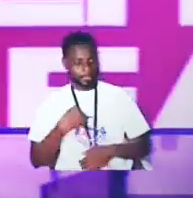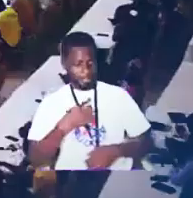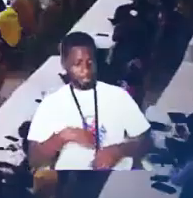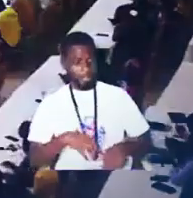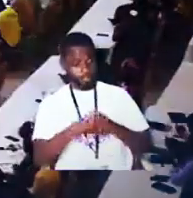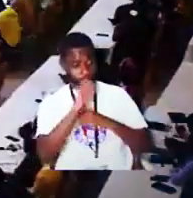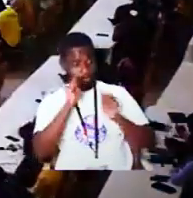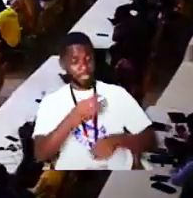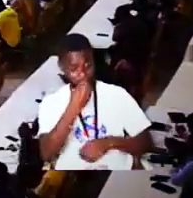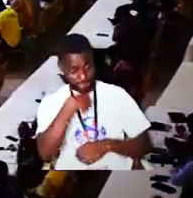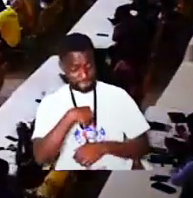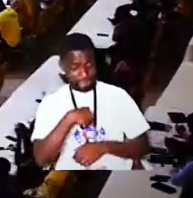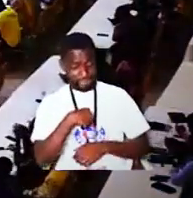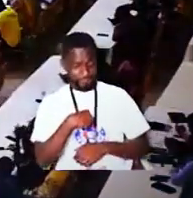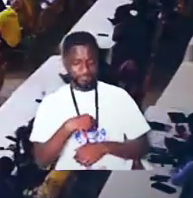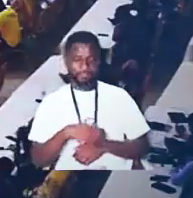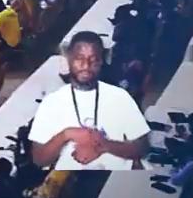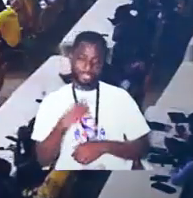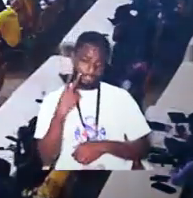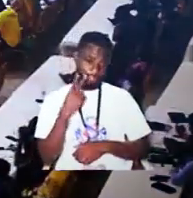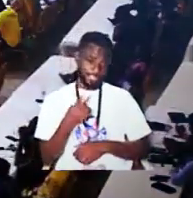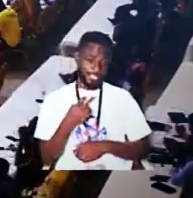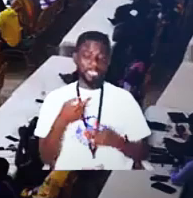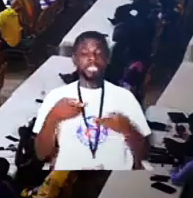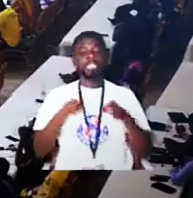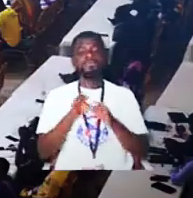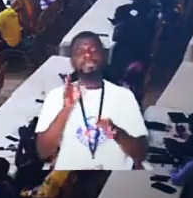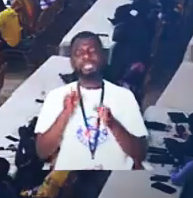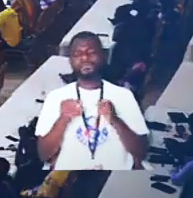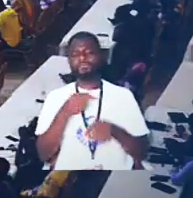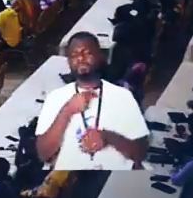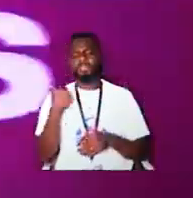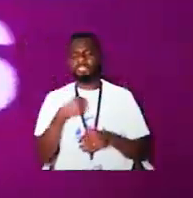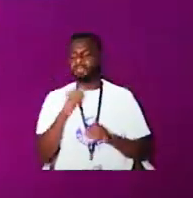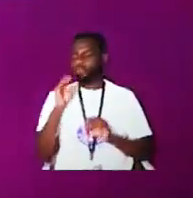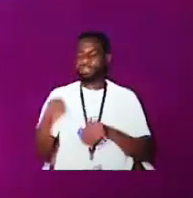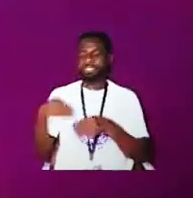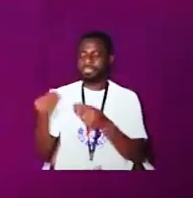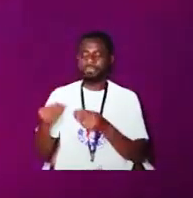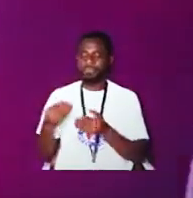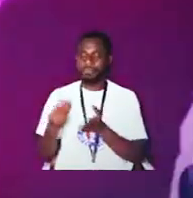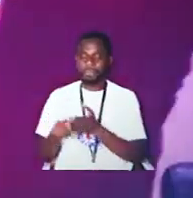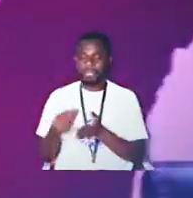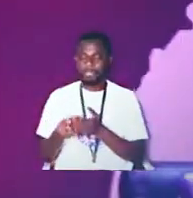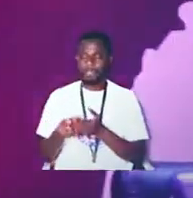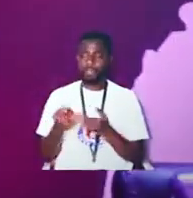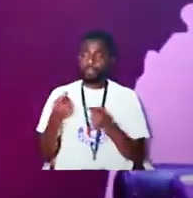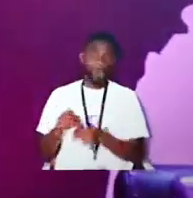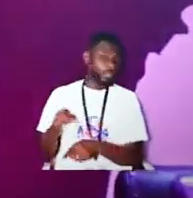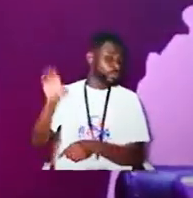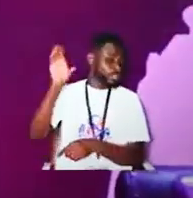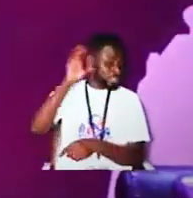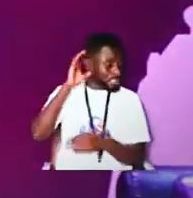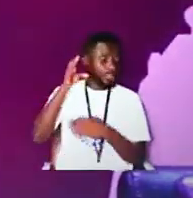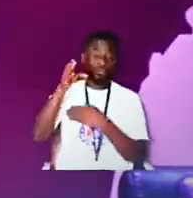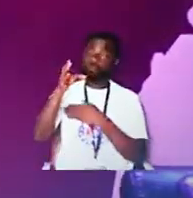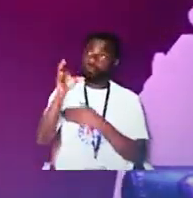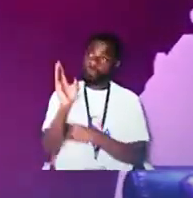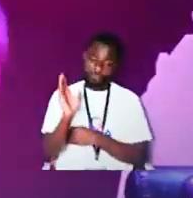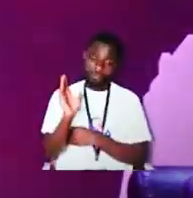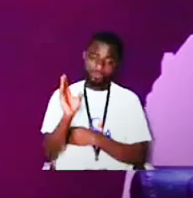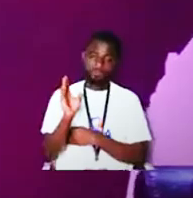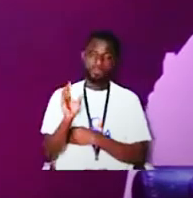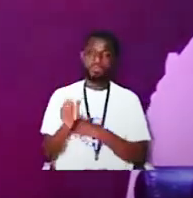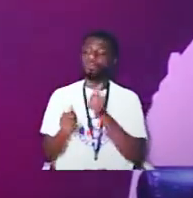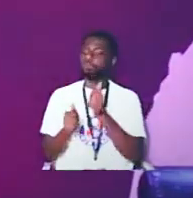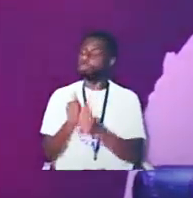But you see, even if the pastor has not given you any money, if the pastor says, when you hear God, most often than not,